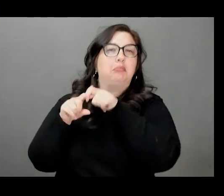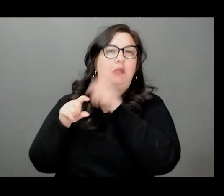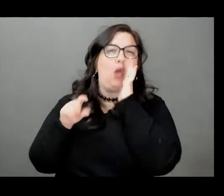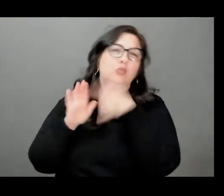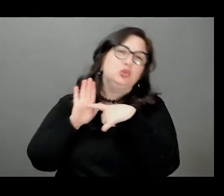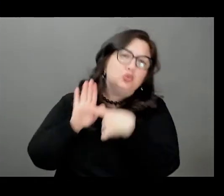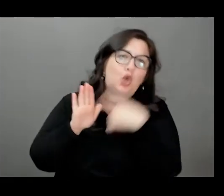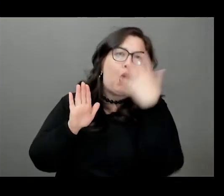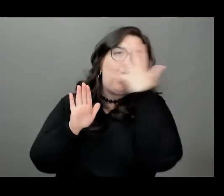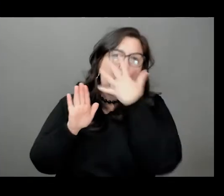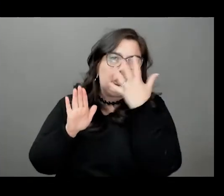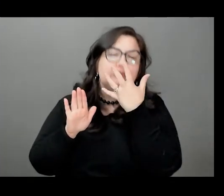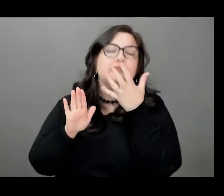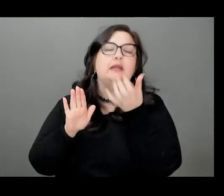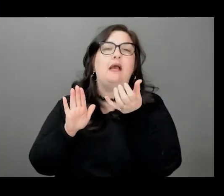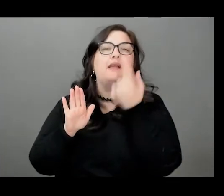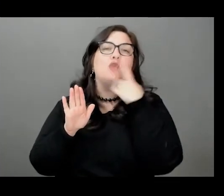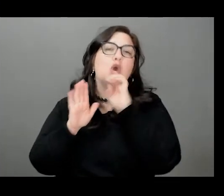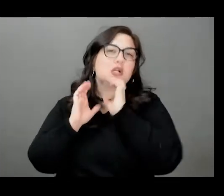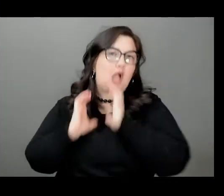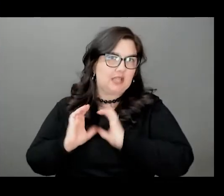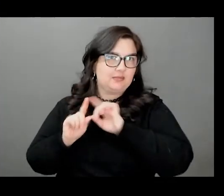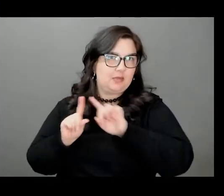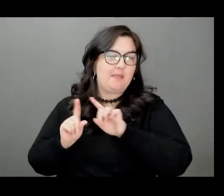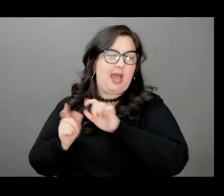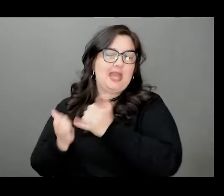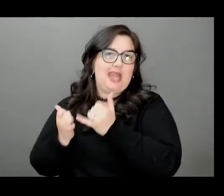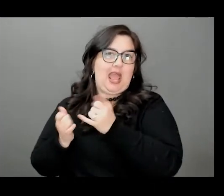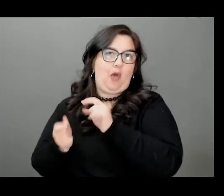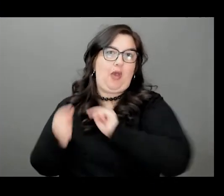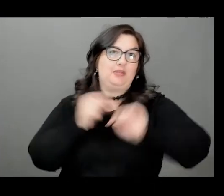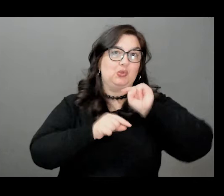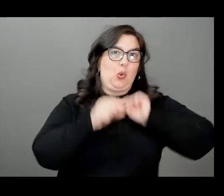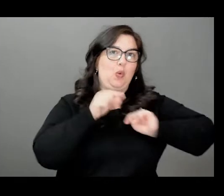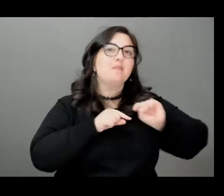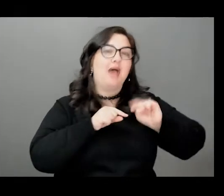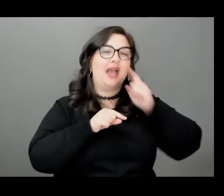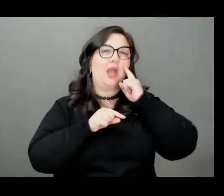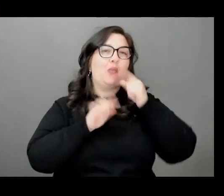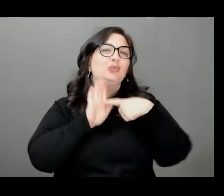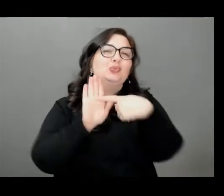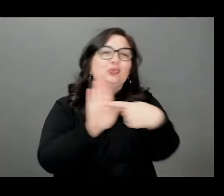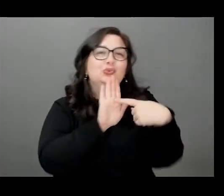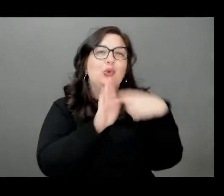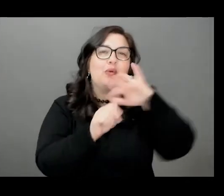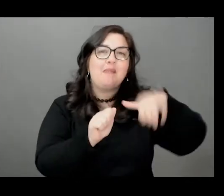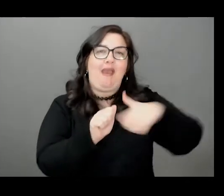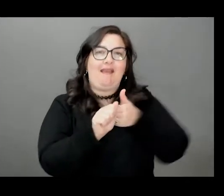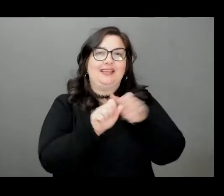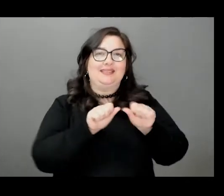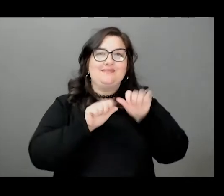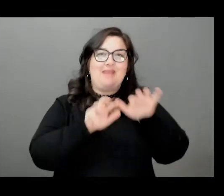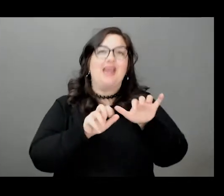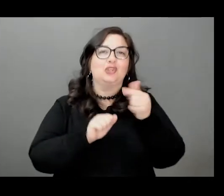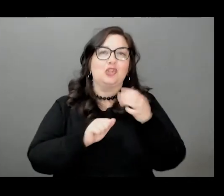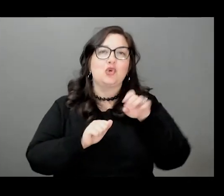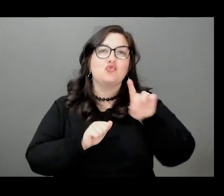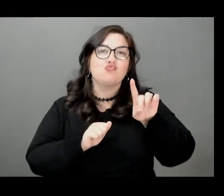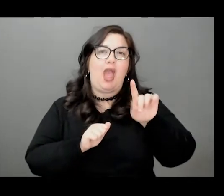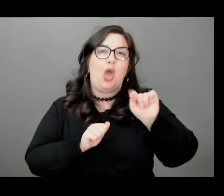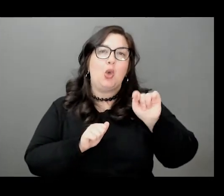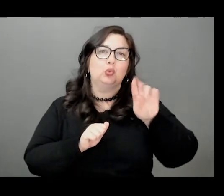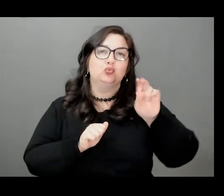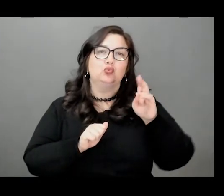come back to this project portal and show what it looks like for our customers. But let me go back and show